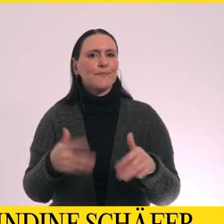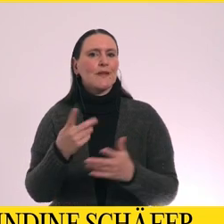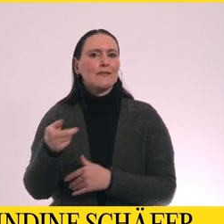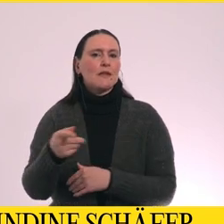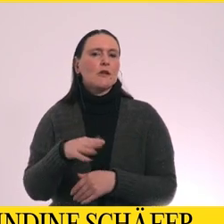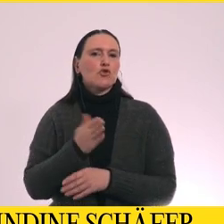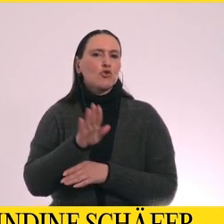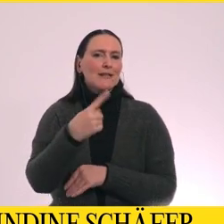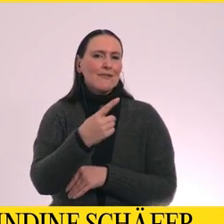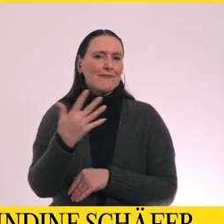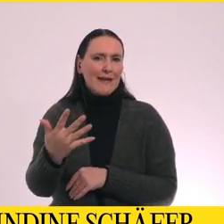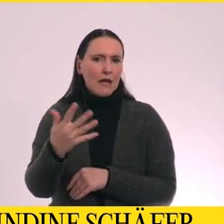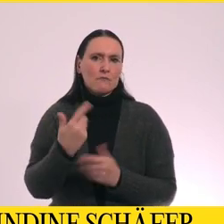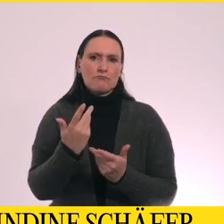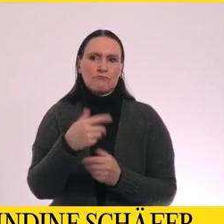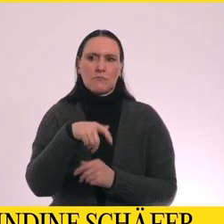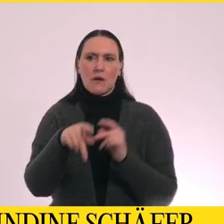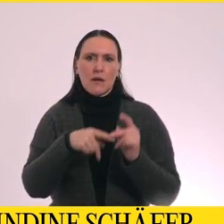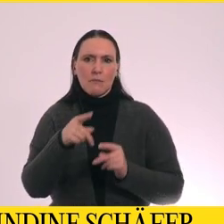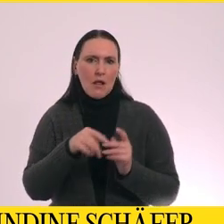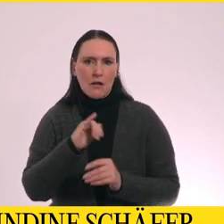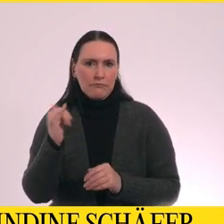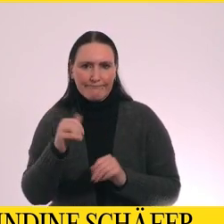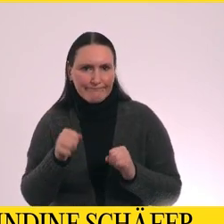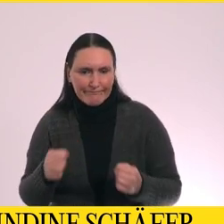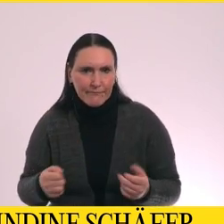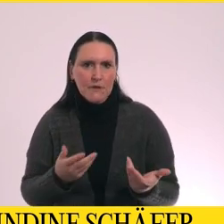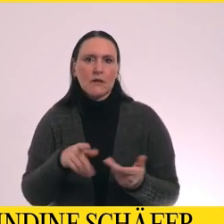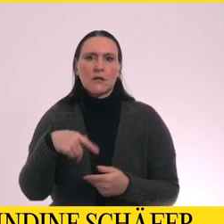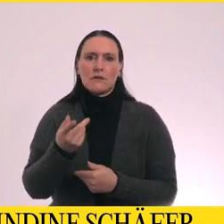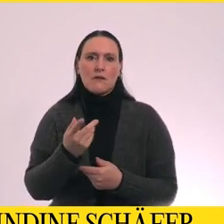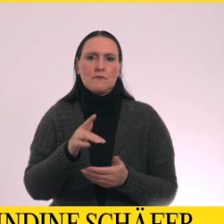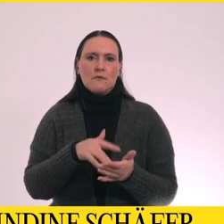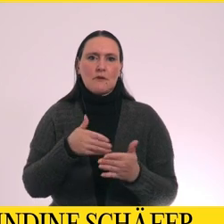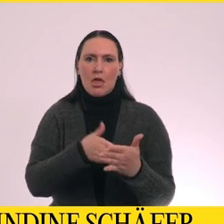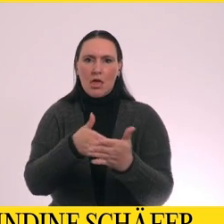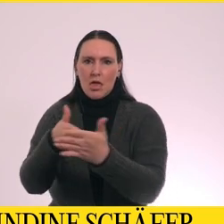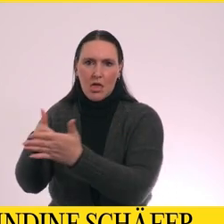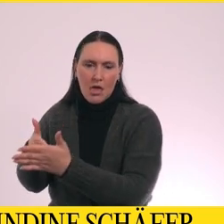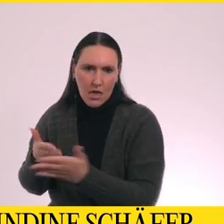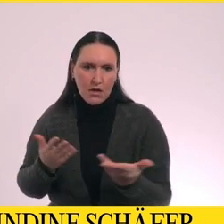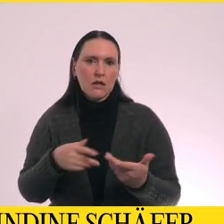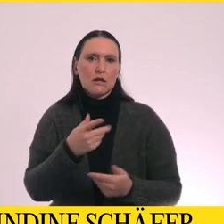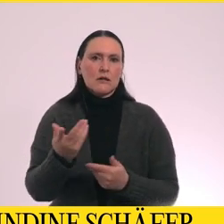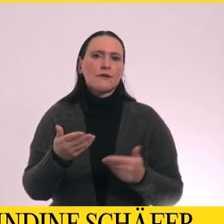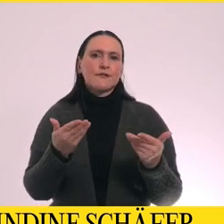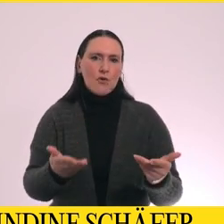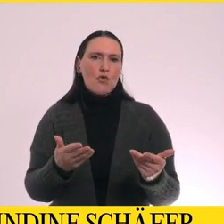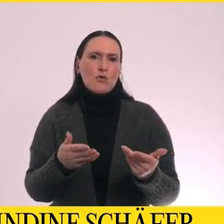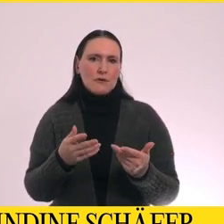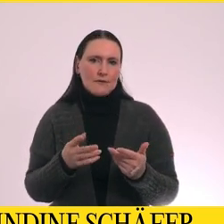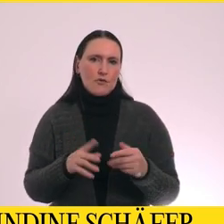cannot access reliable connection, and they are faced with a really sort of dire lack of